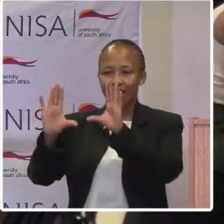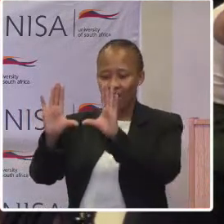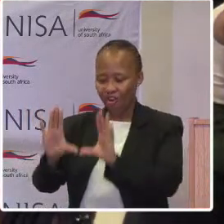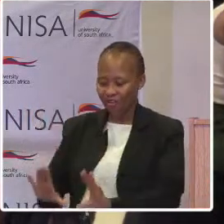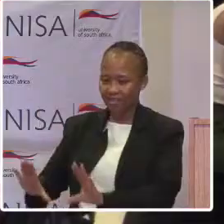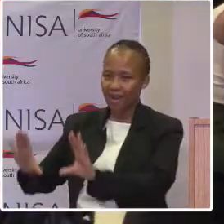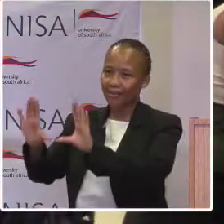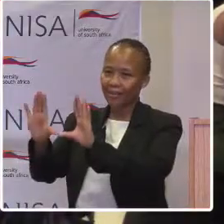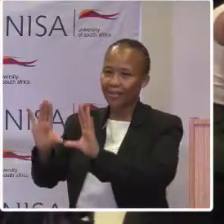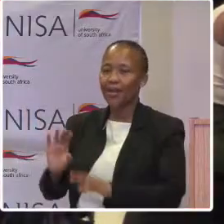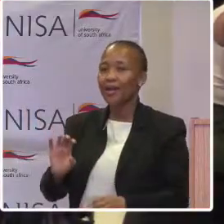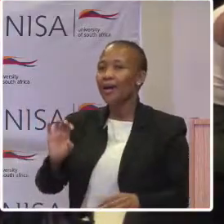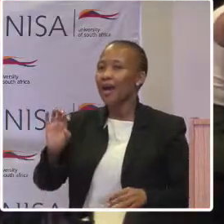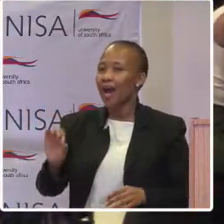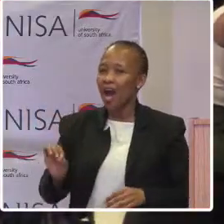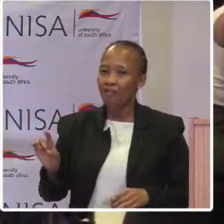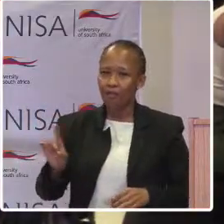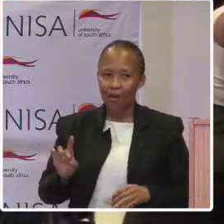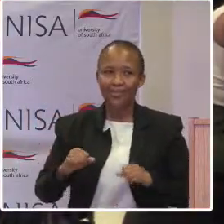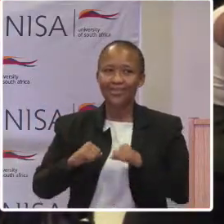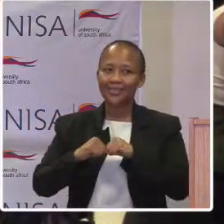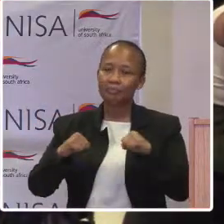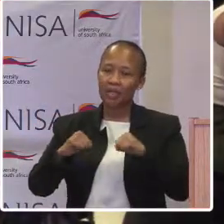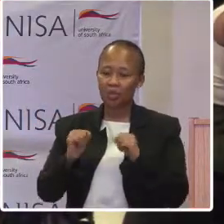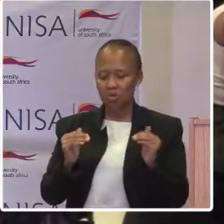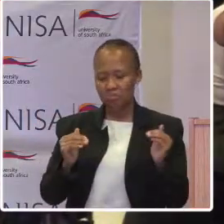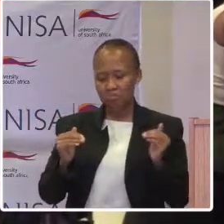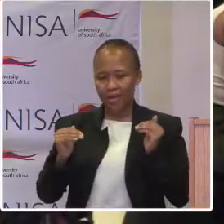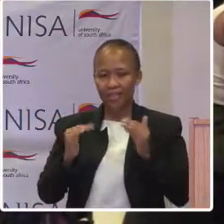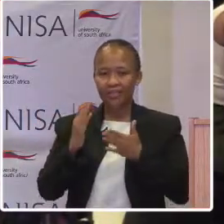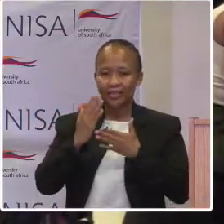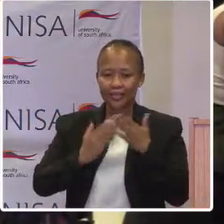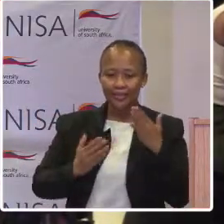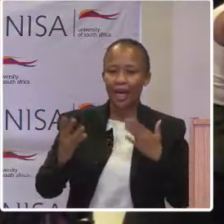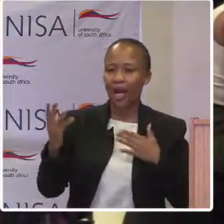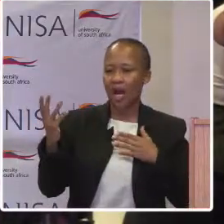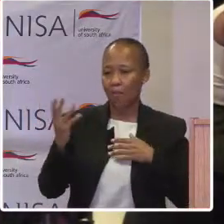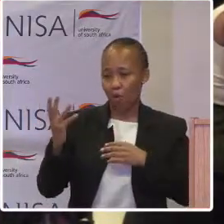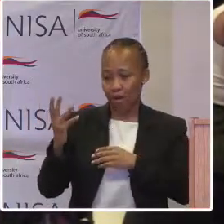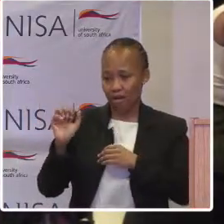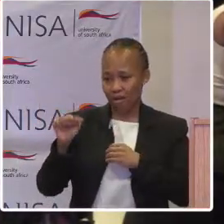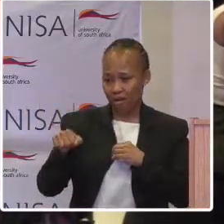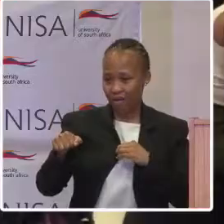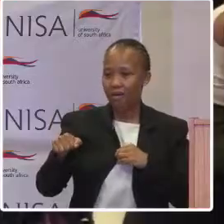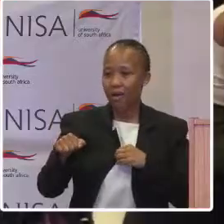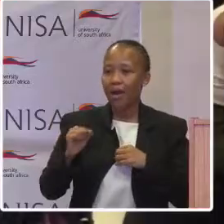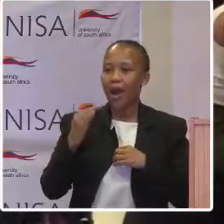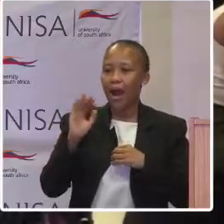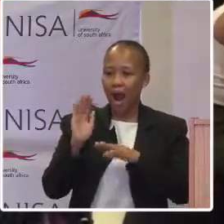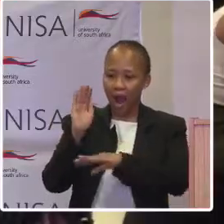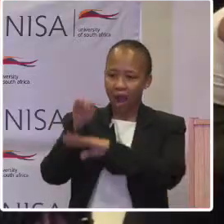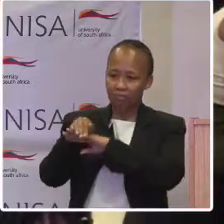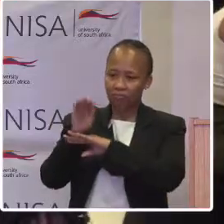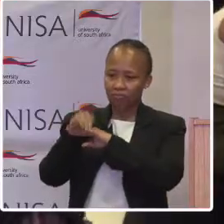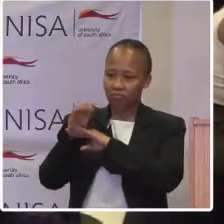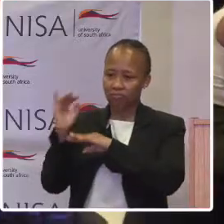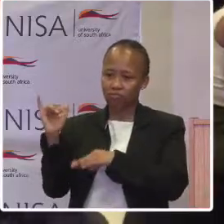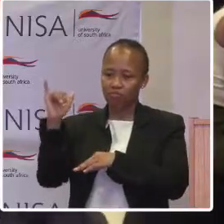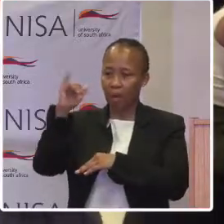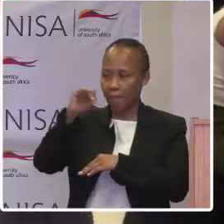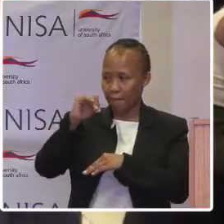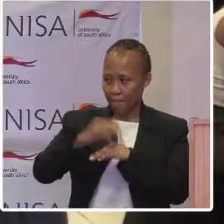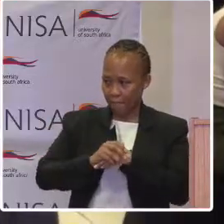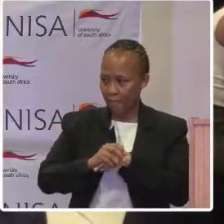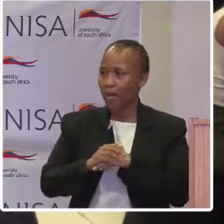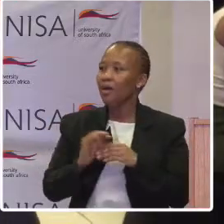outer space managed somewhere, hence the costs then follow the queue. Today you are still saying the